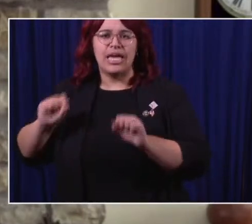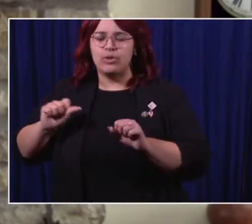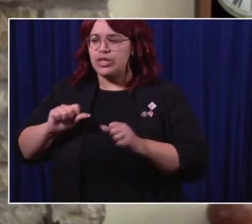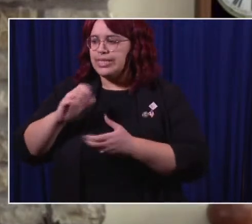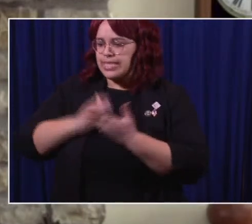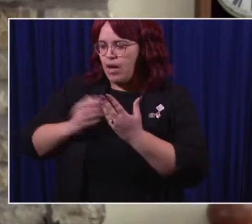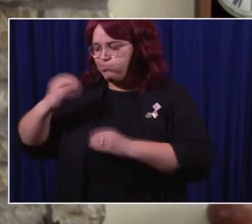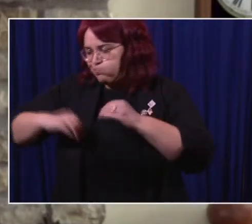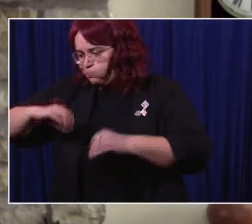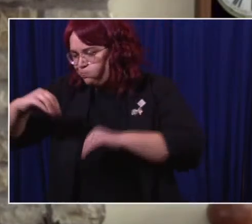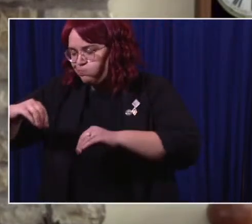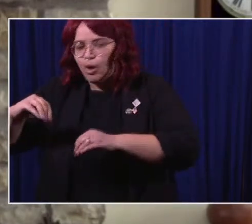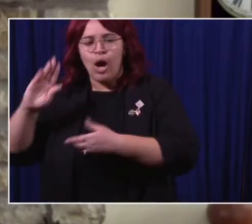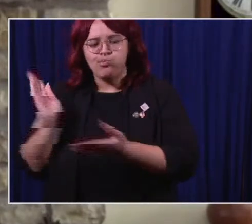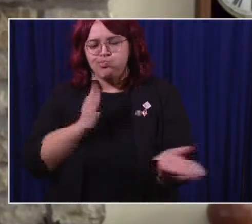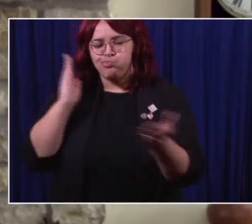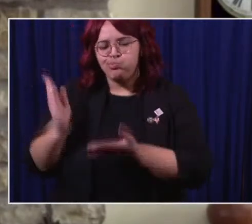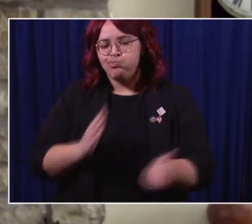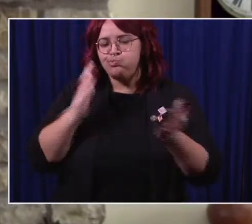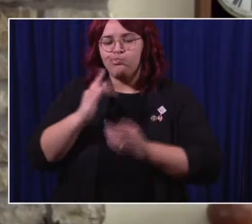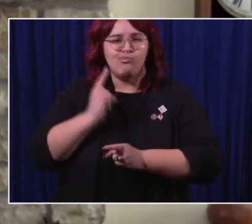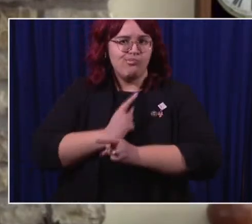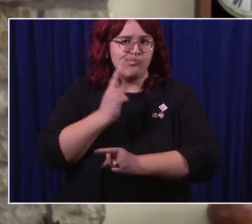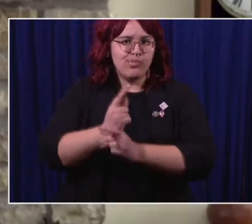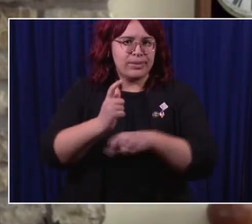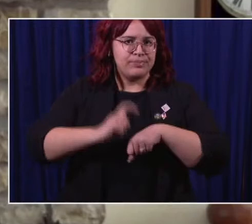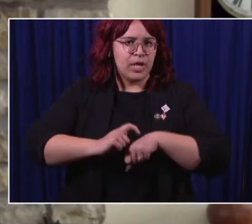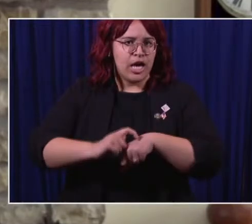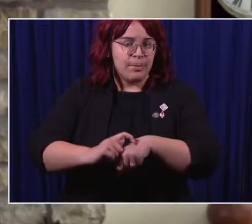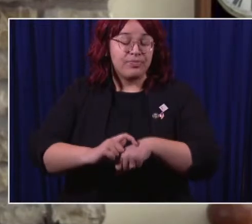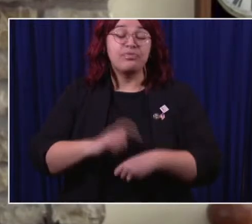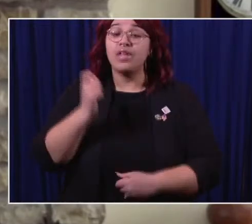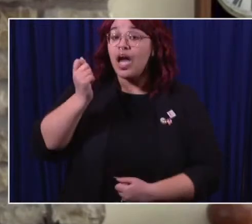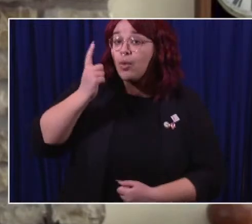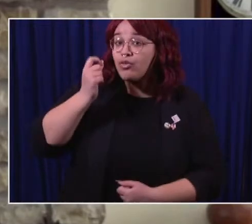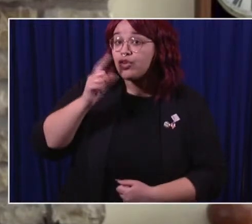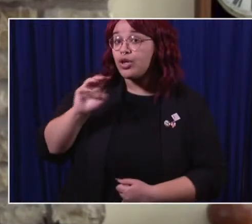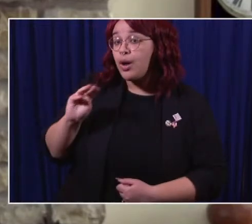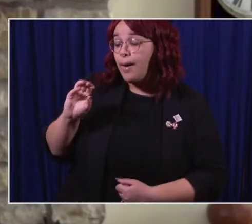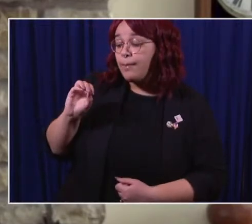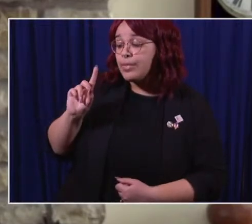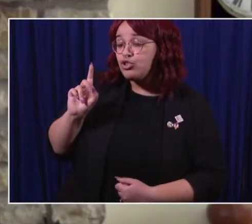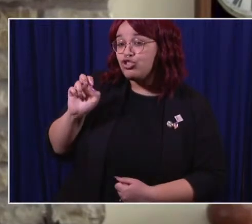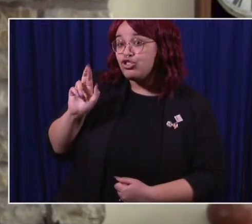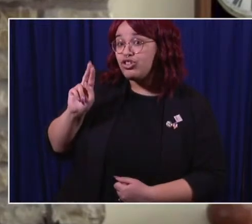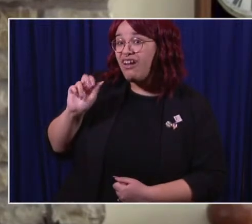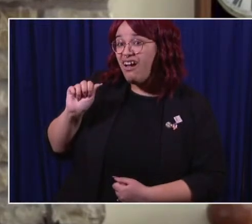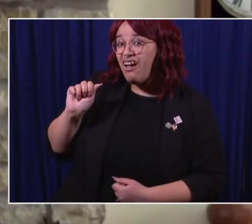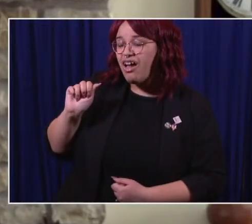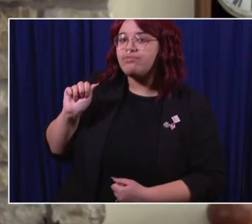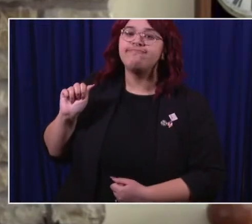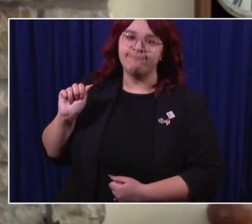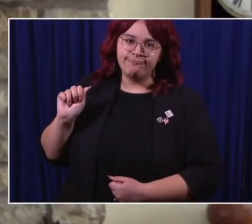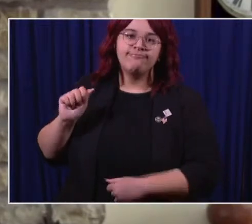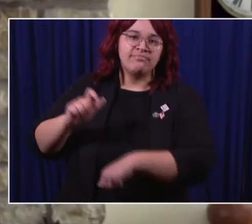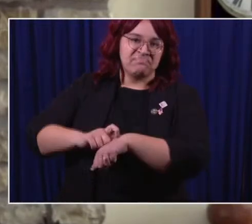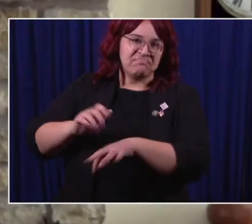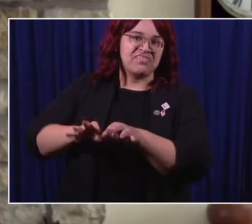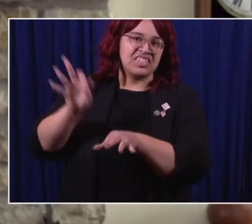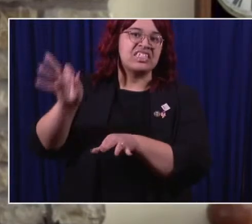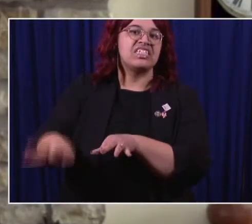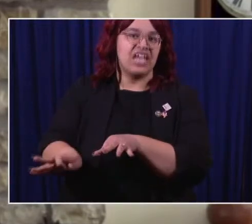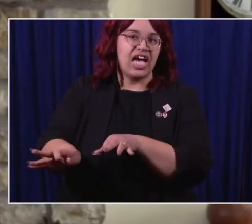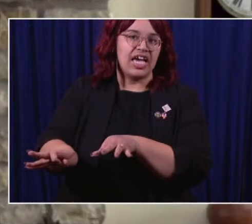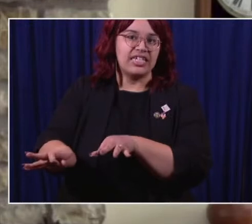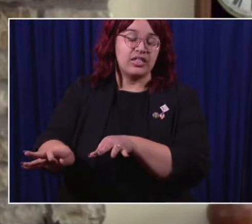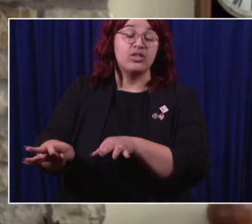able to repackage and get those out. However, the Moderna shipments were delayed. Some of our providers were able to